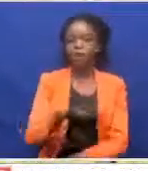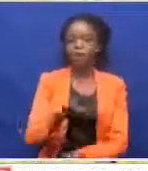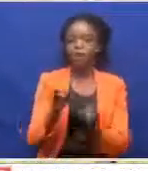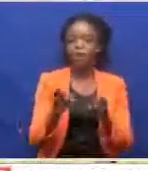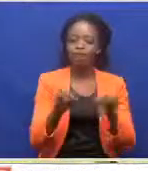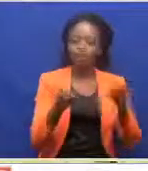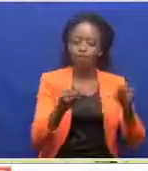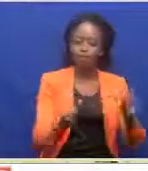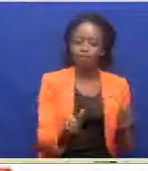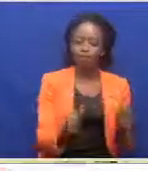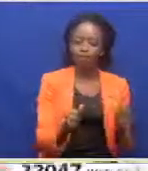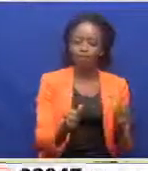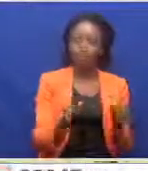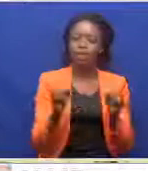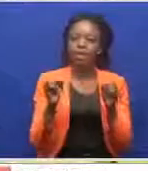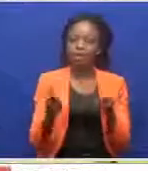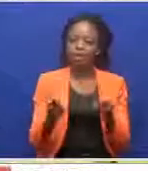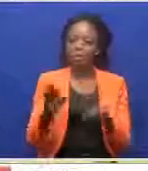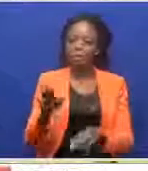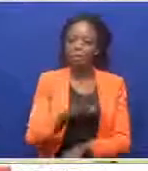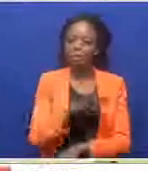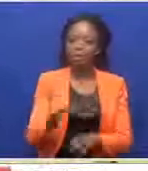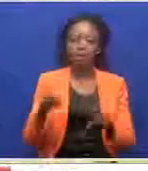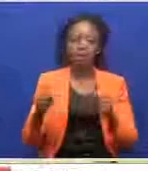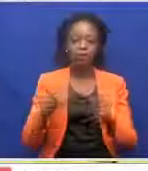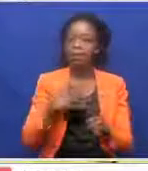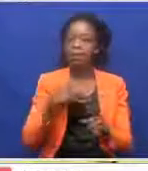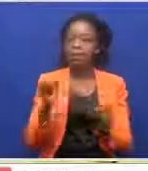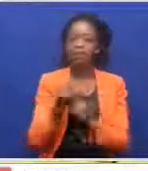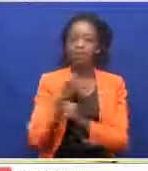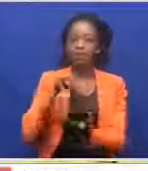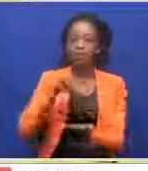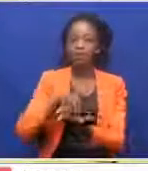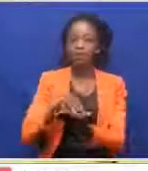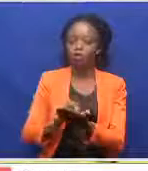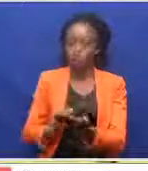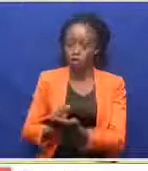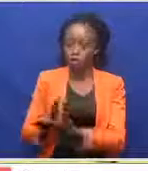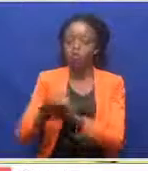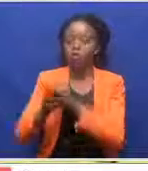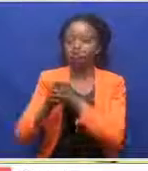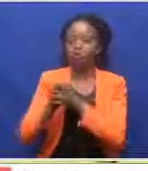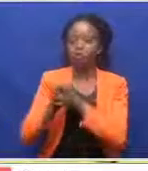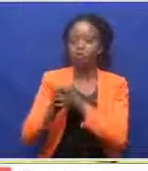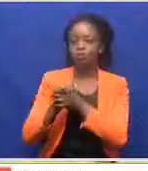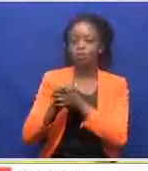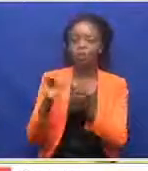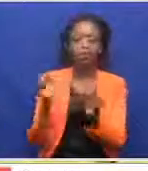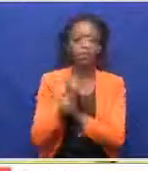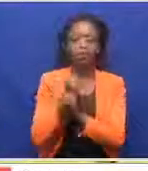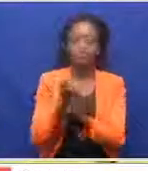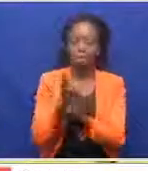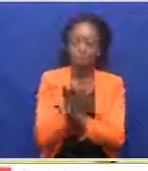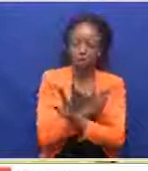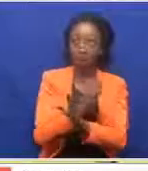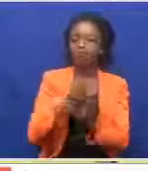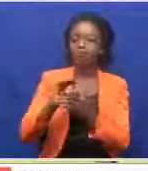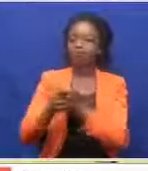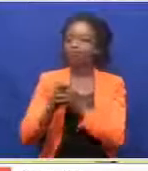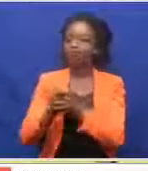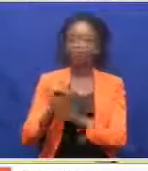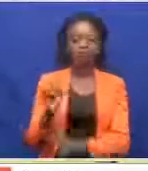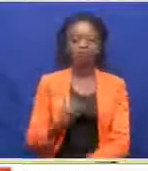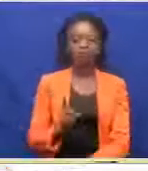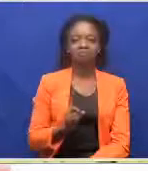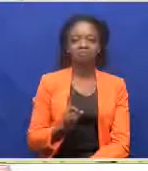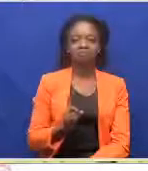Na bunge ikifunywa, mimi sitaomba kiti ya Soy kupitia chama cha Jubilee, na tuko wengi. Hatutarudi kwa chama ya Jubilee. Unless